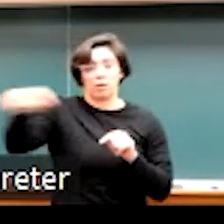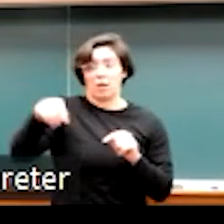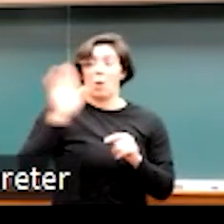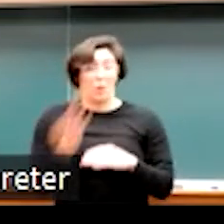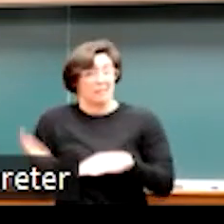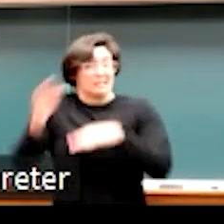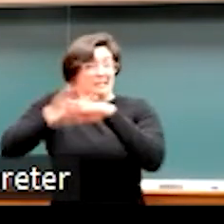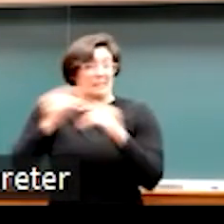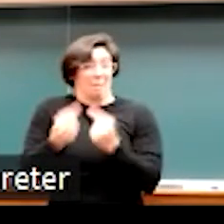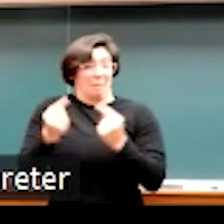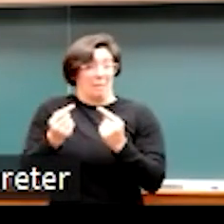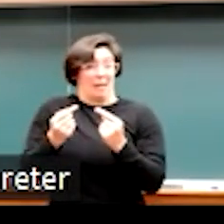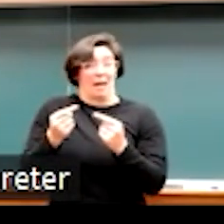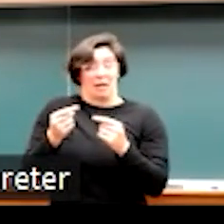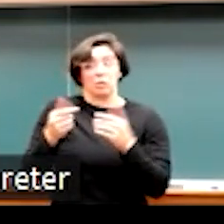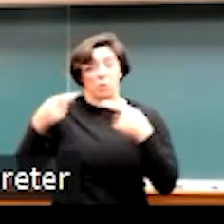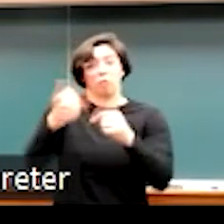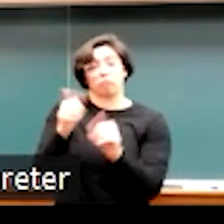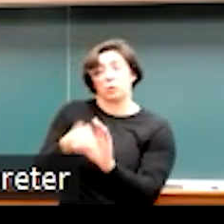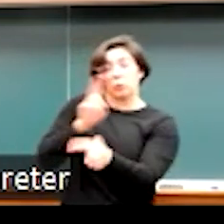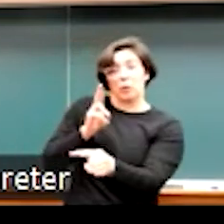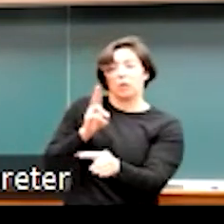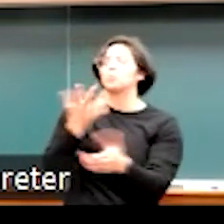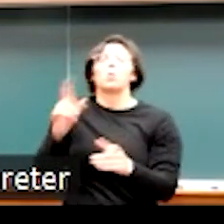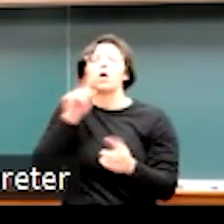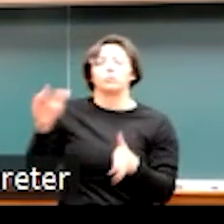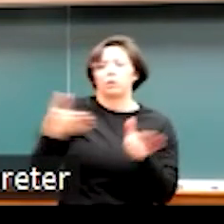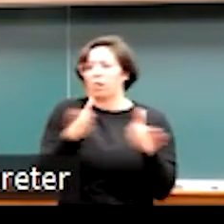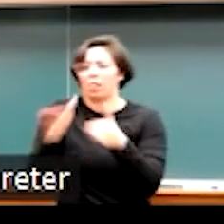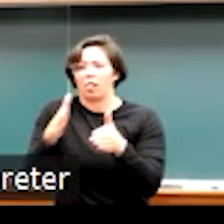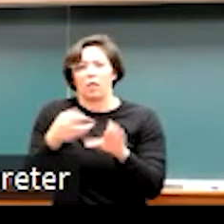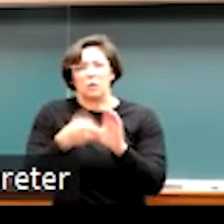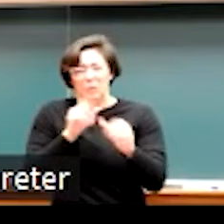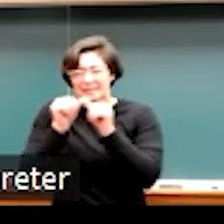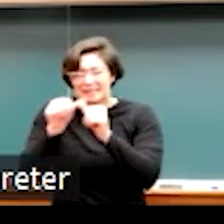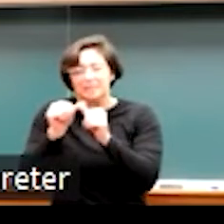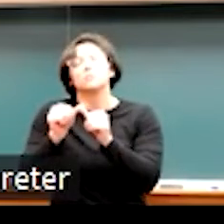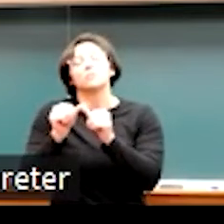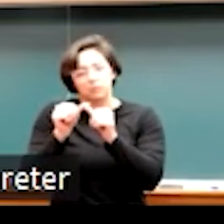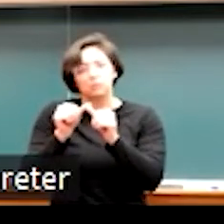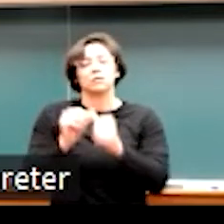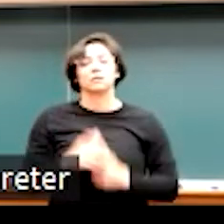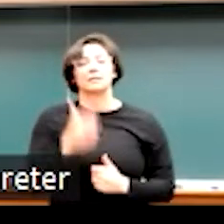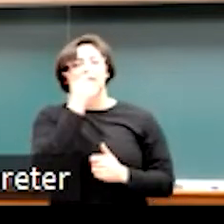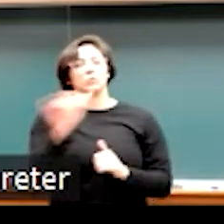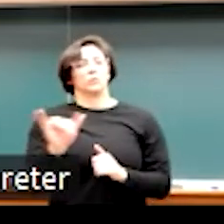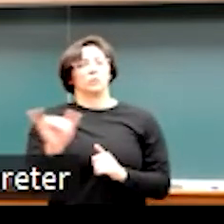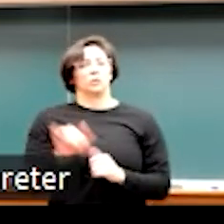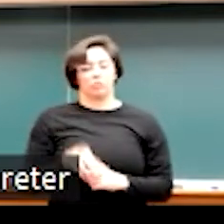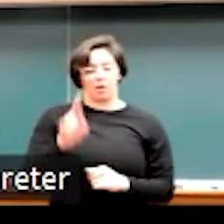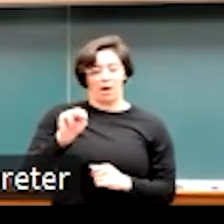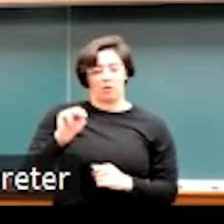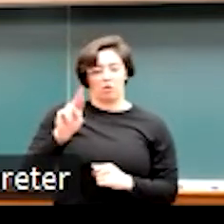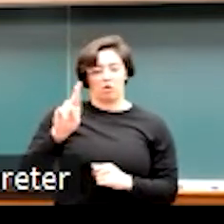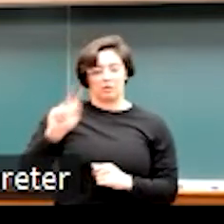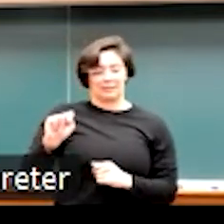greater pain over the next period of time. And let's not let that throw you off from quitting. But also, interestingly, on the NRT side,